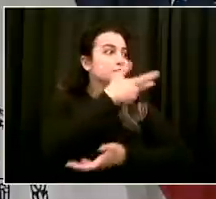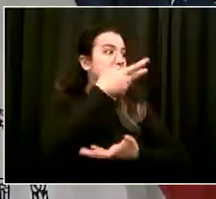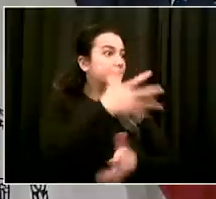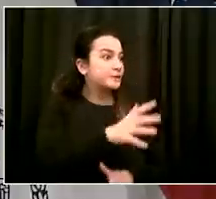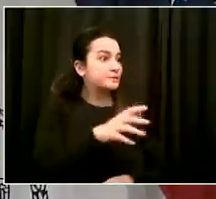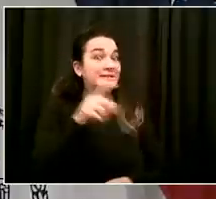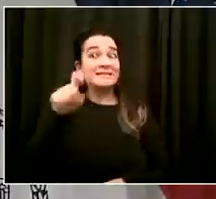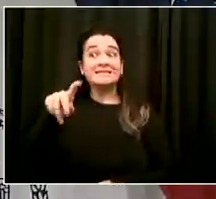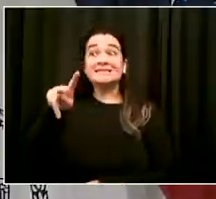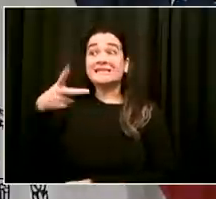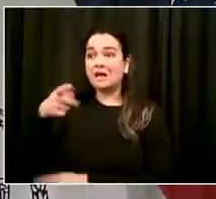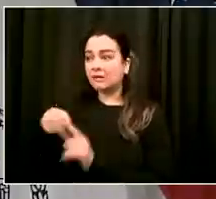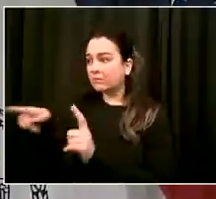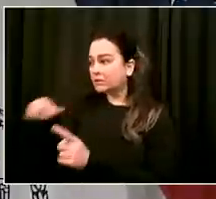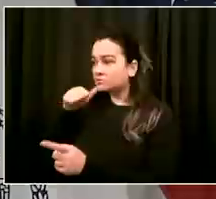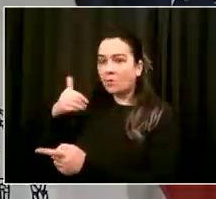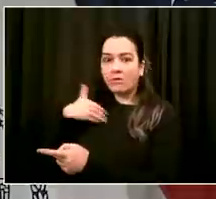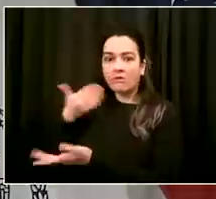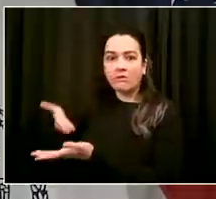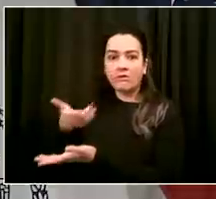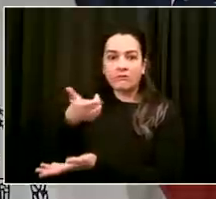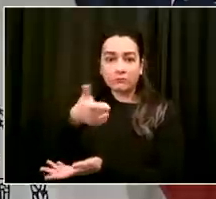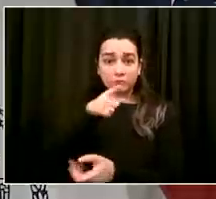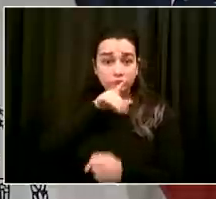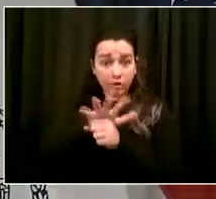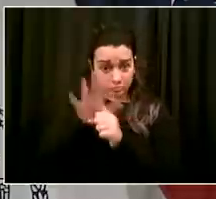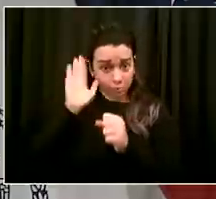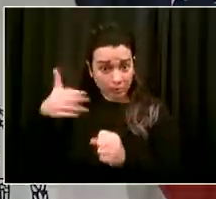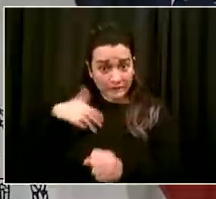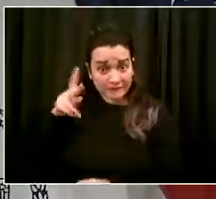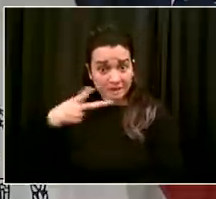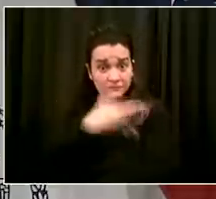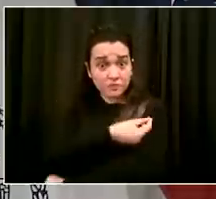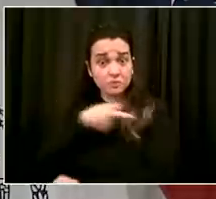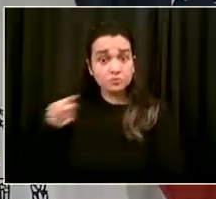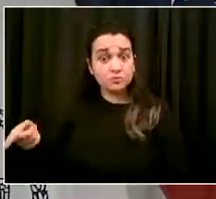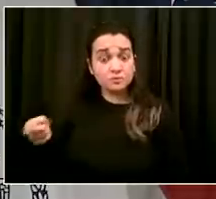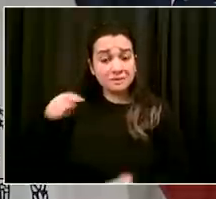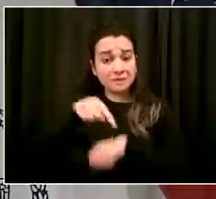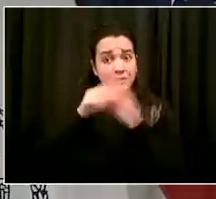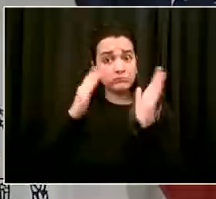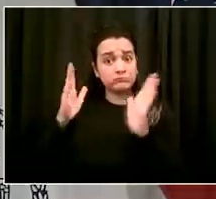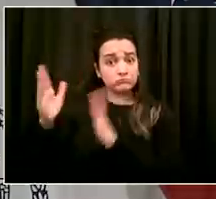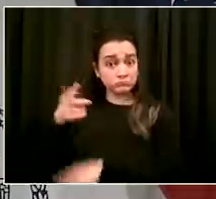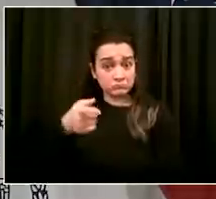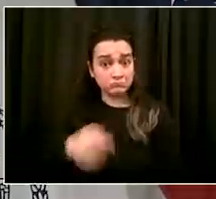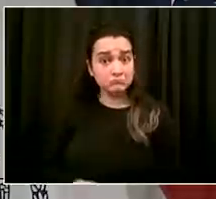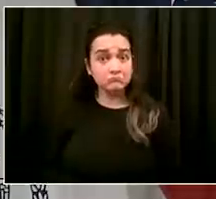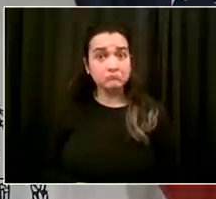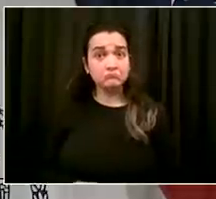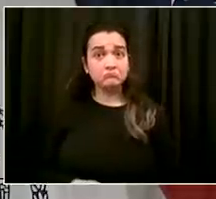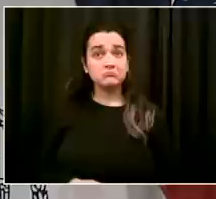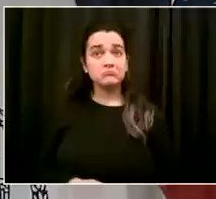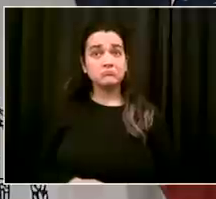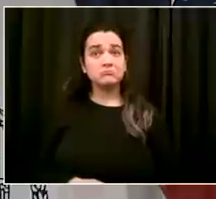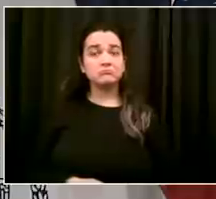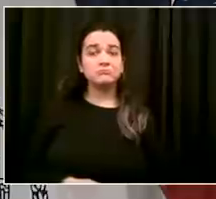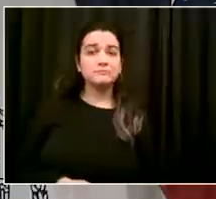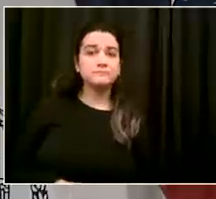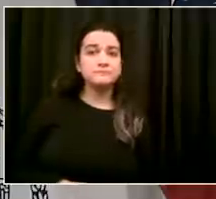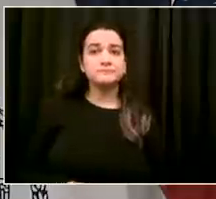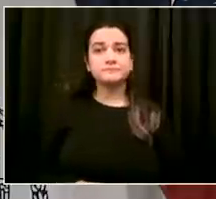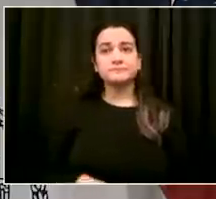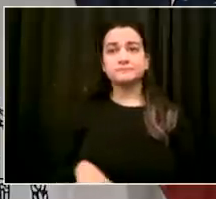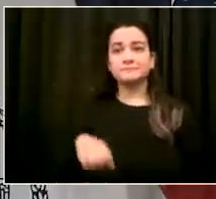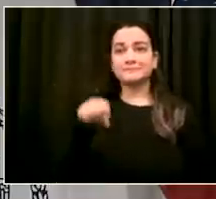the system, but I also think there's an honest dialogue happening around the world about what do you do when there's a short supply and how do